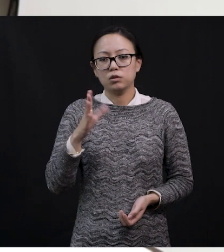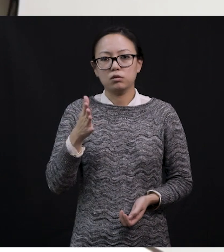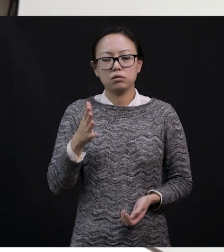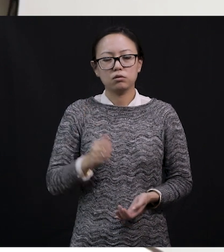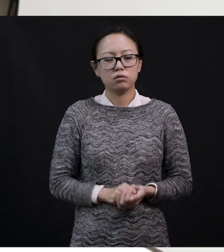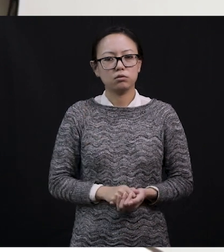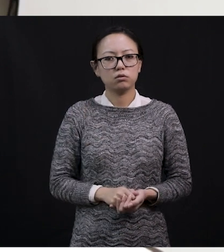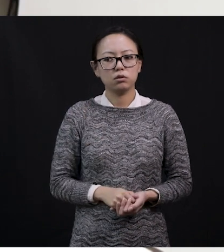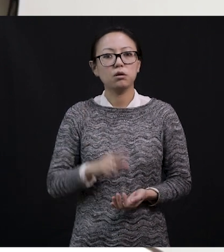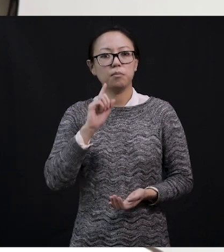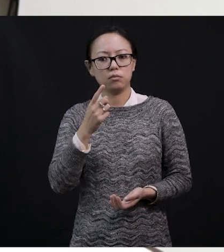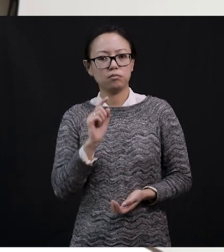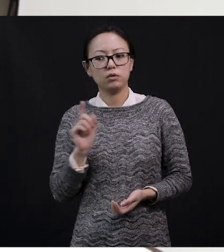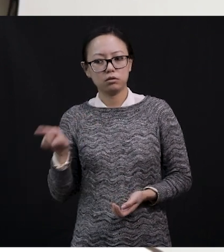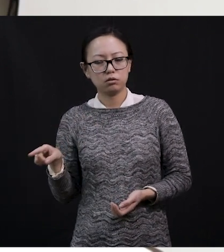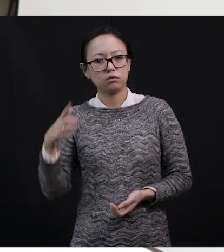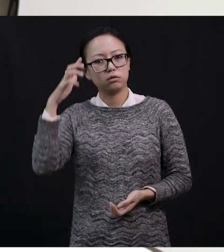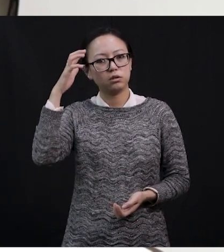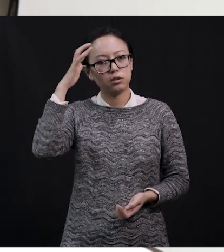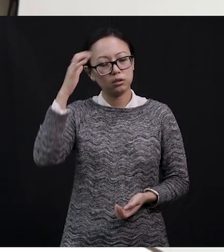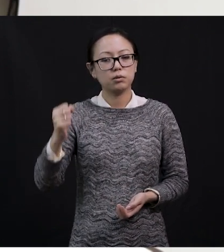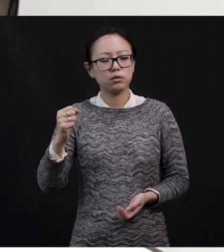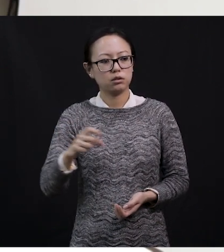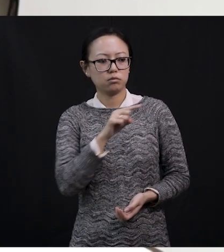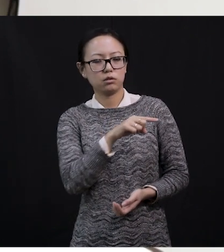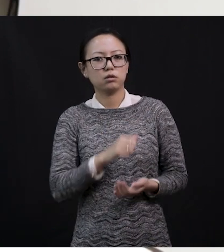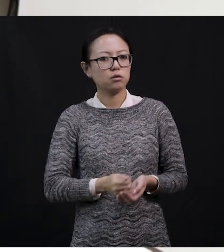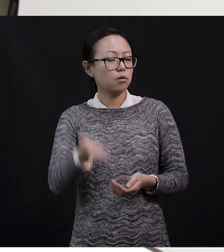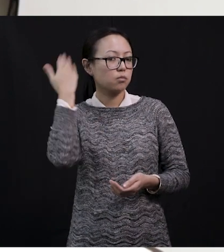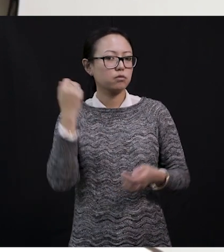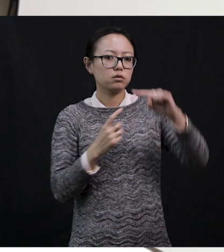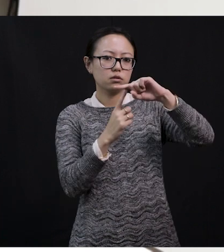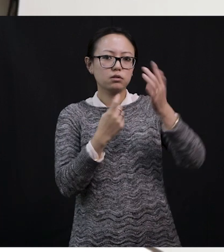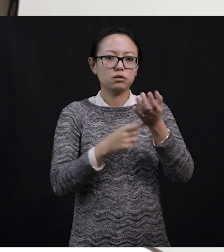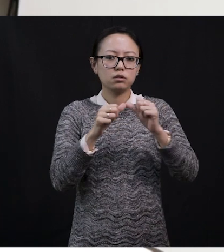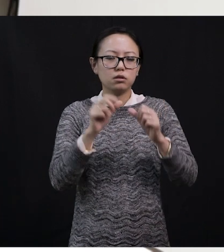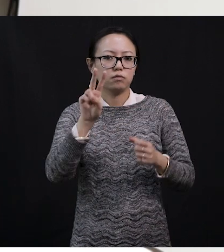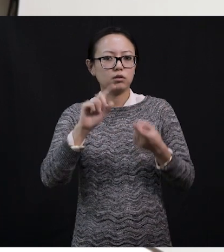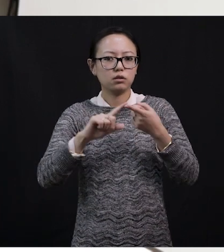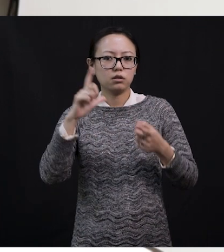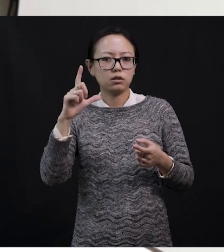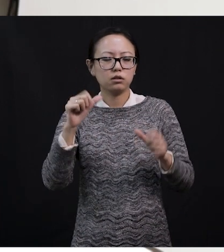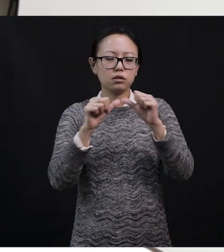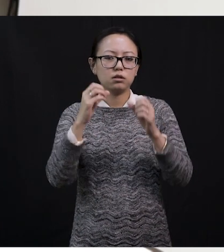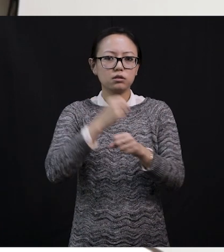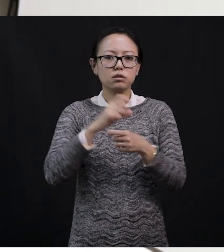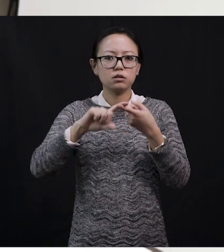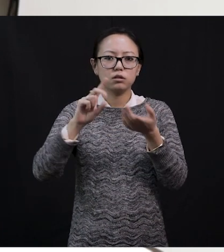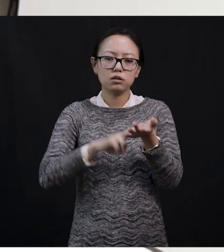Chunilal worked in a travel agency. So now all these things are giving us the clue that Bipin Babu is